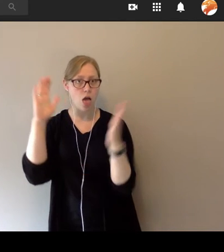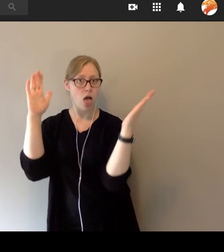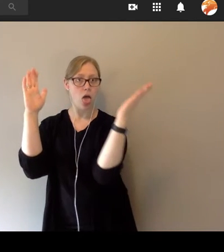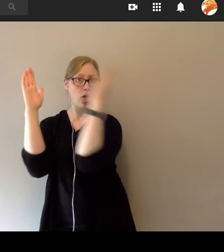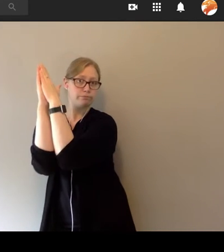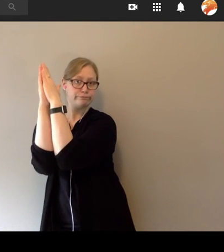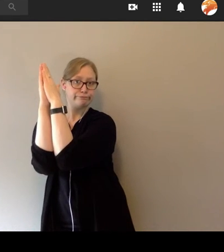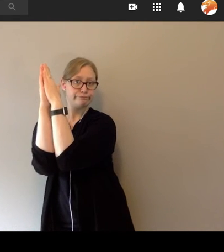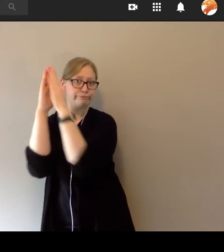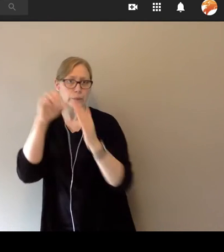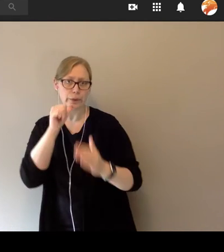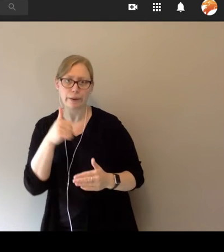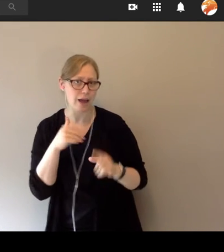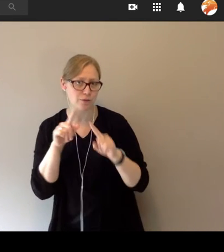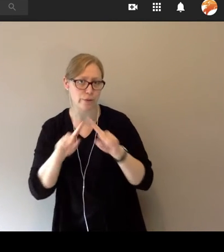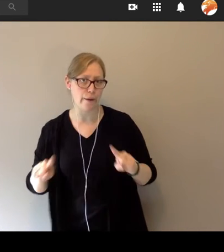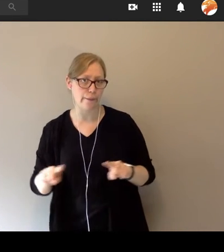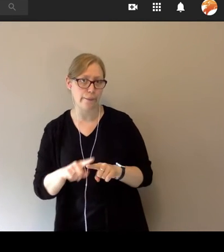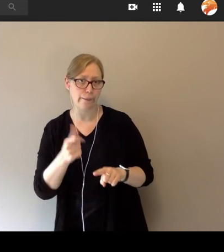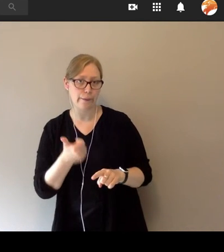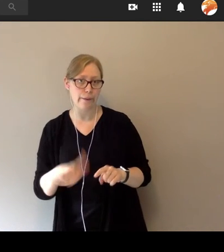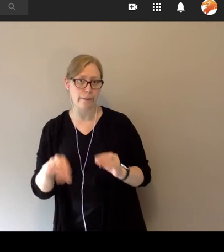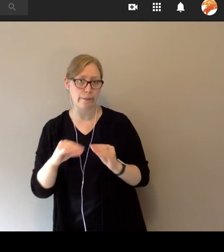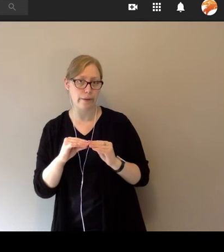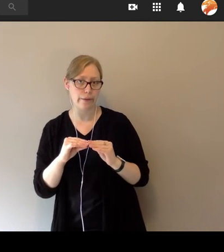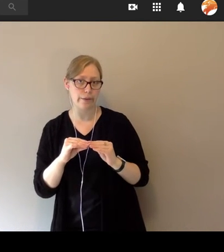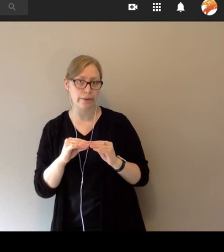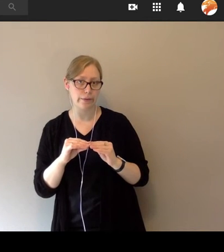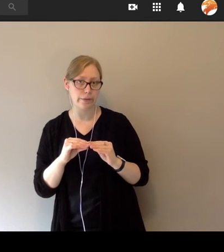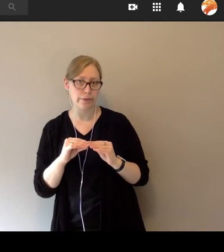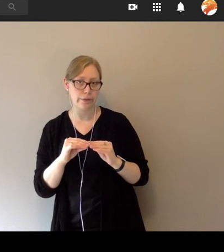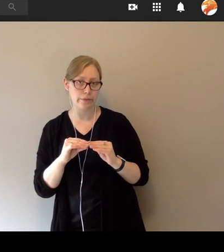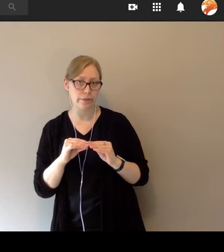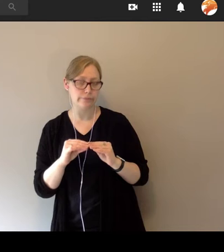both the hypotenuse and the